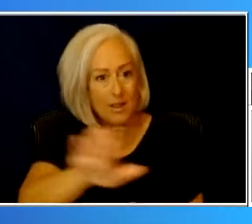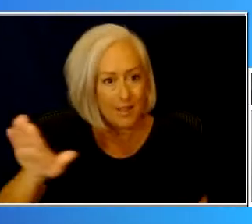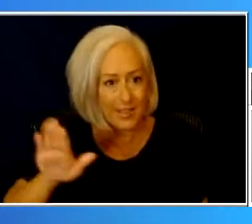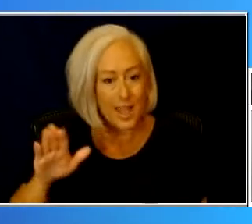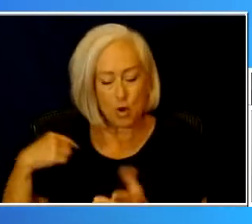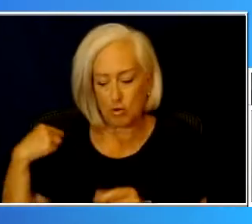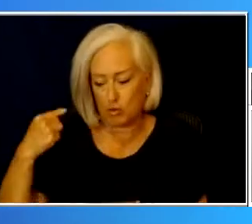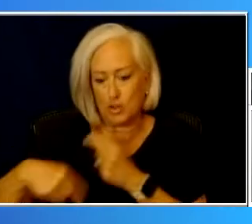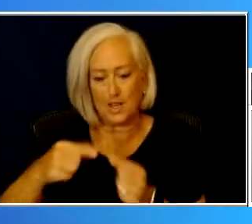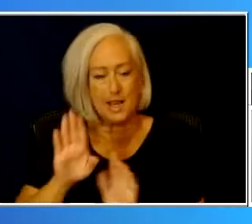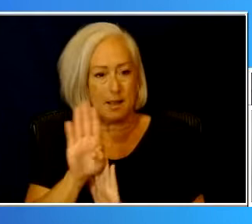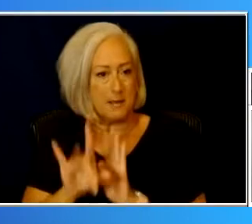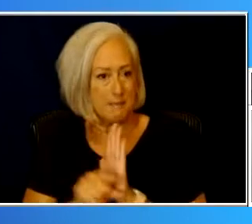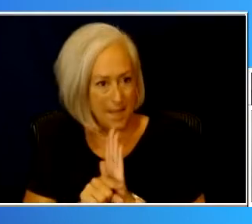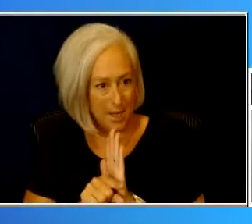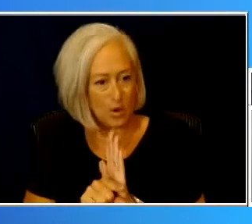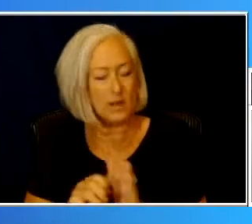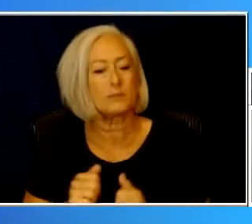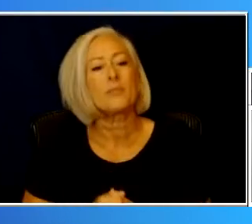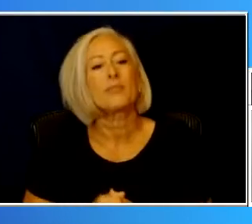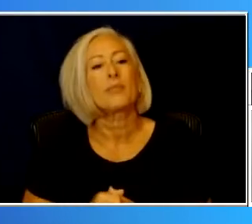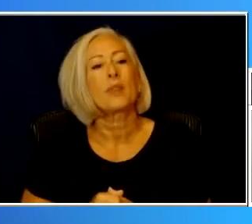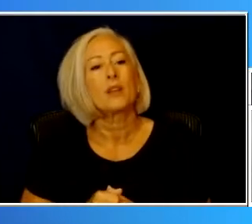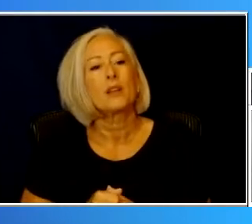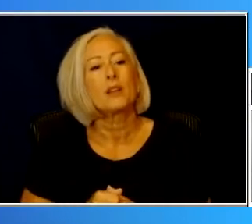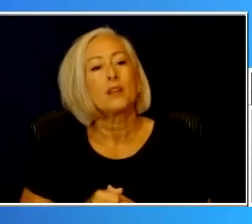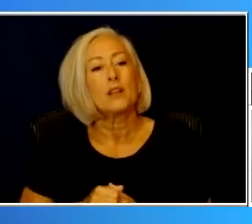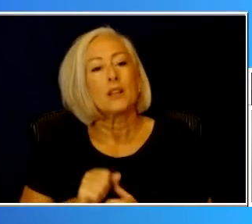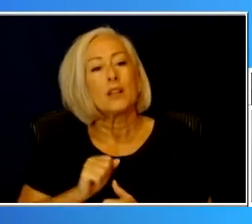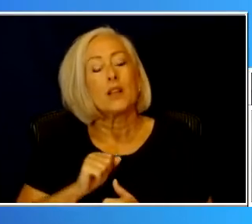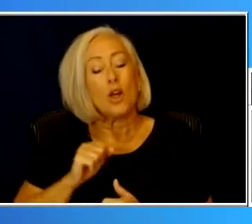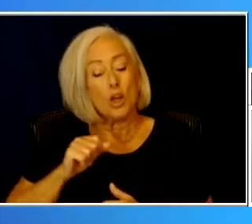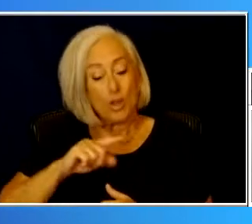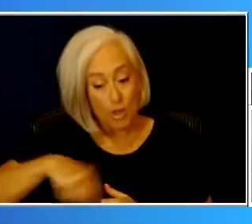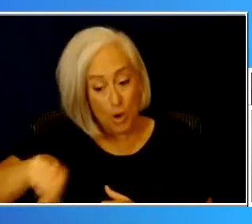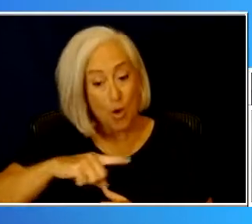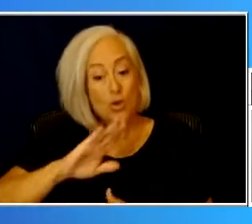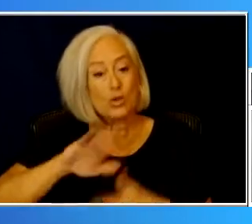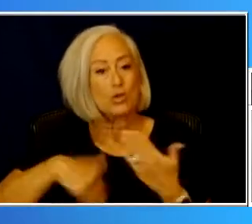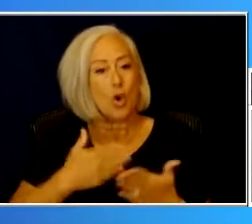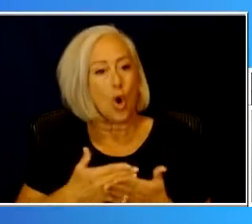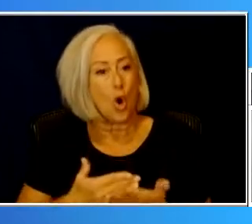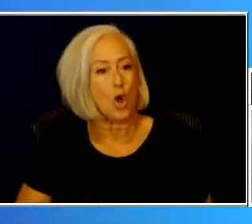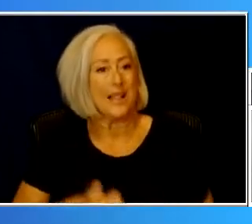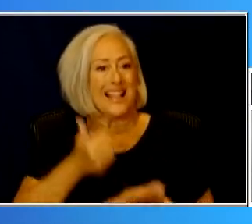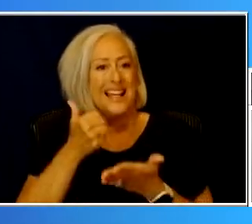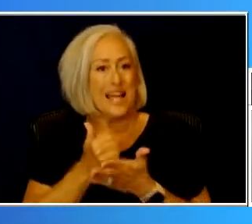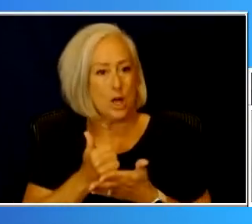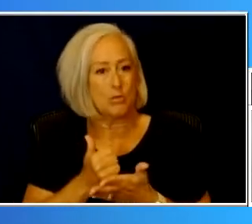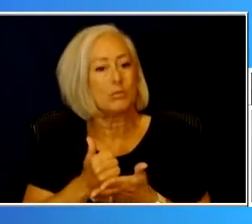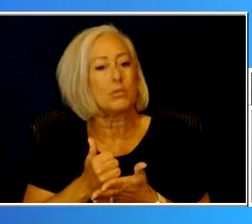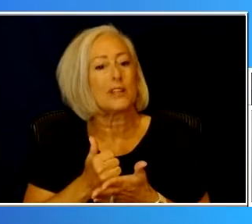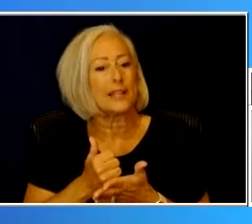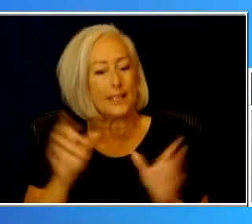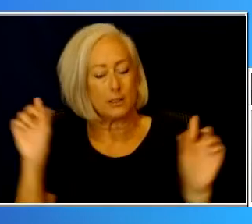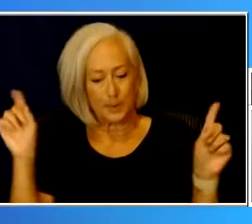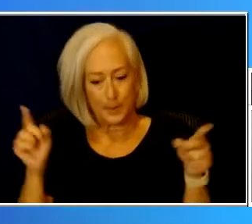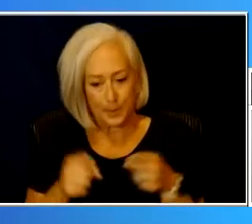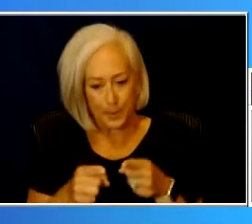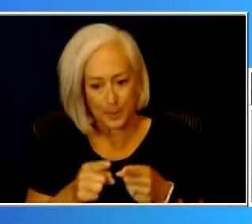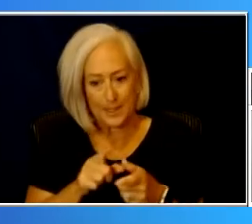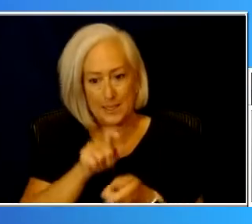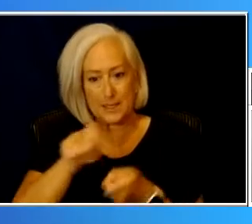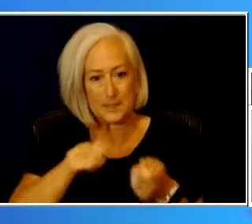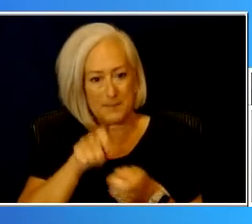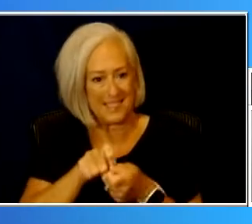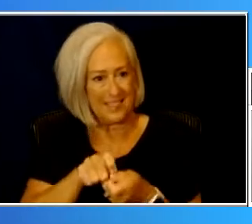so these are all actively rolling out in the last 5 years. And so when folks come in to me and ask me,